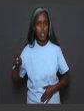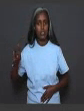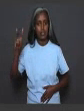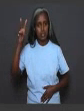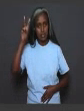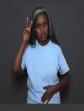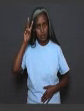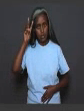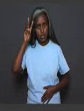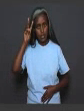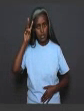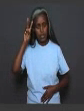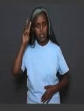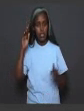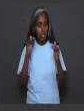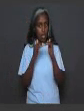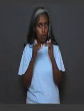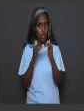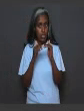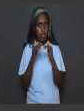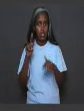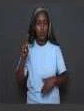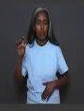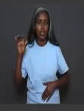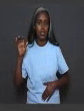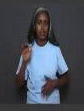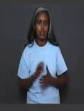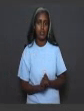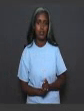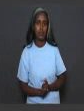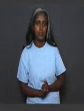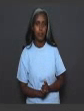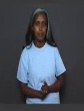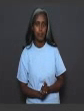25x squared equals 100.